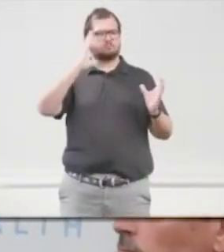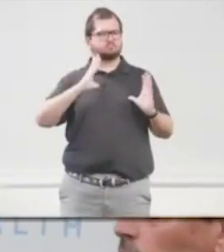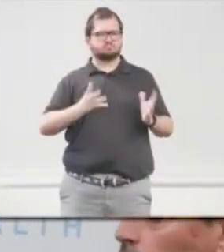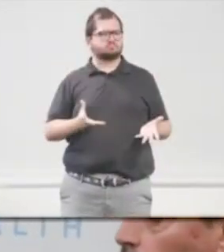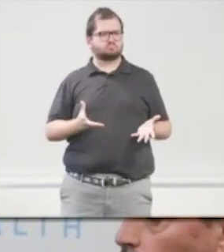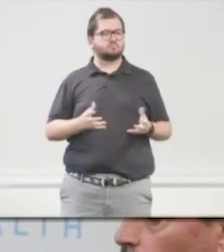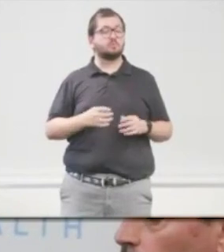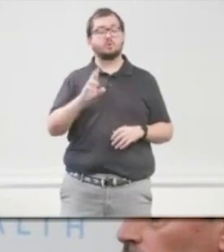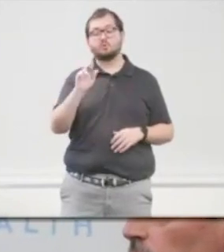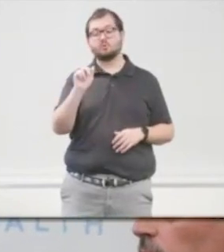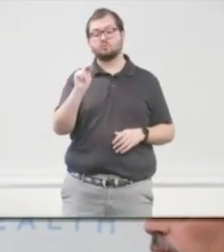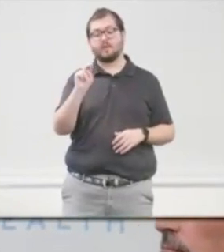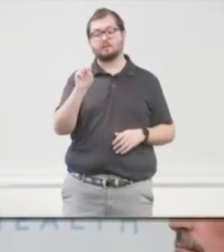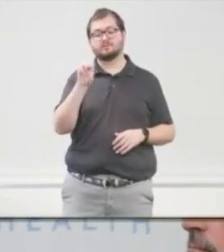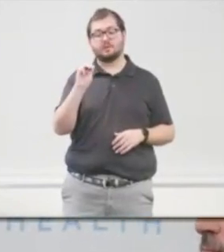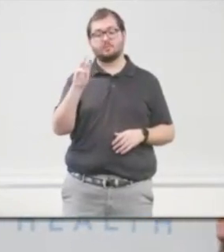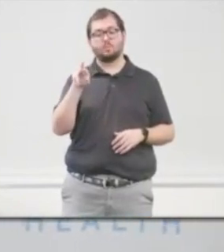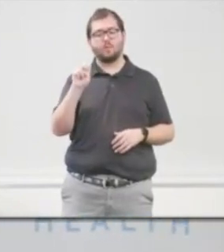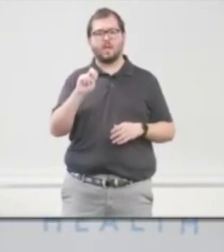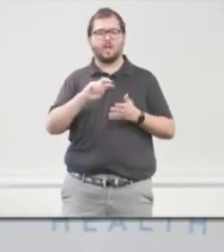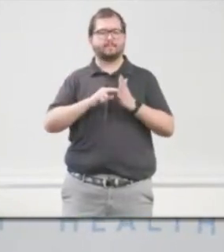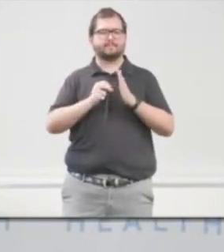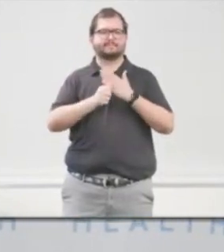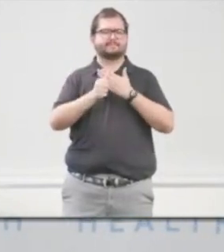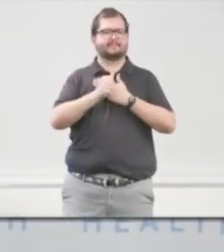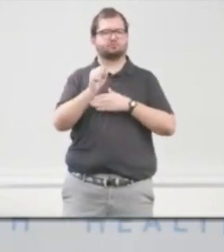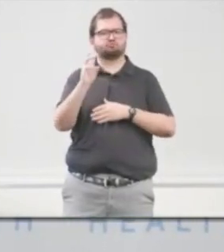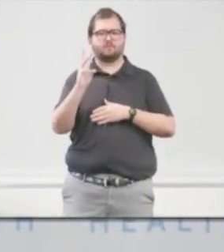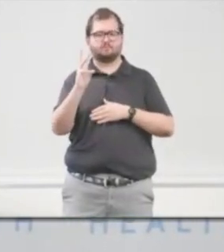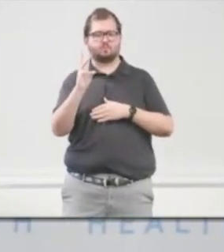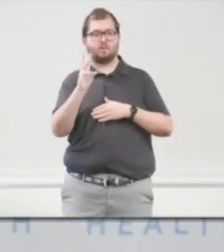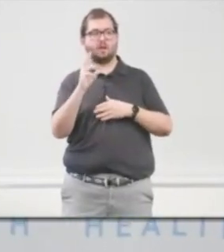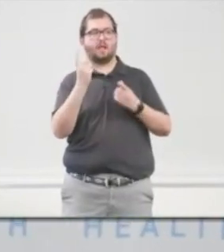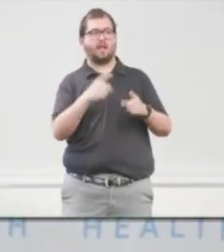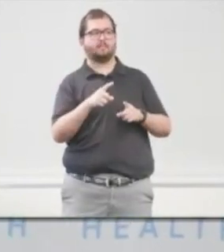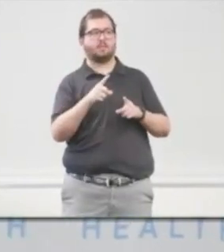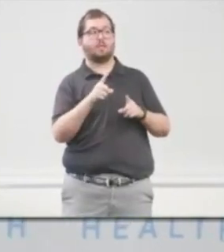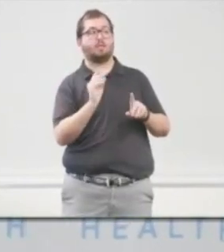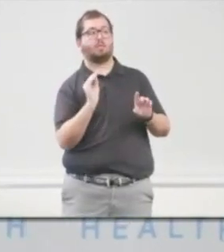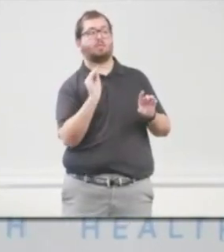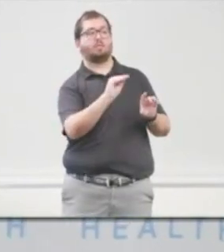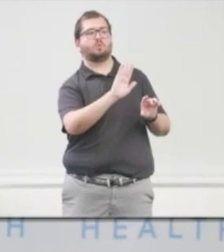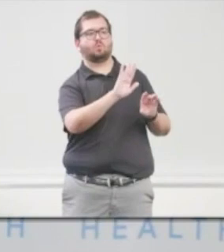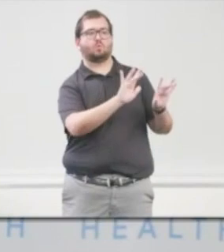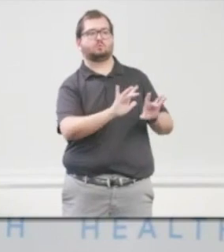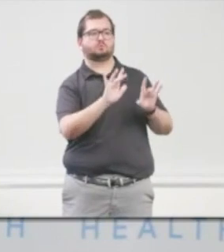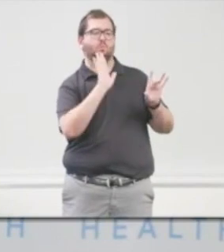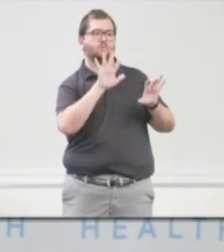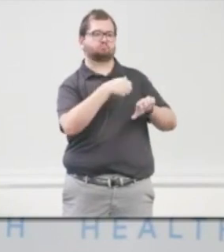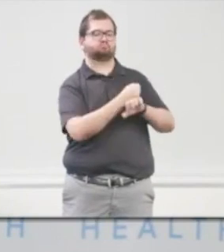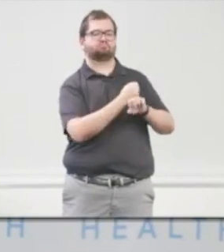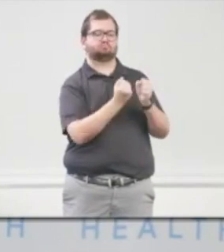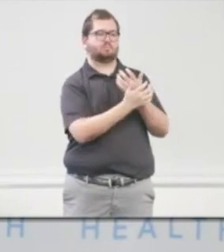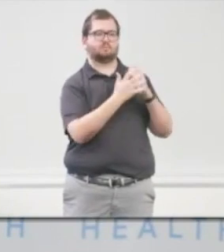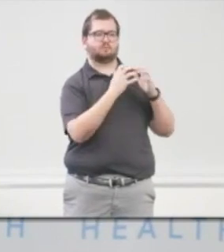So ransomware is essentially a piece of malicious software that is installed in your organization's environment that will lock up your systems, lock up your